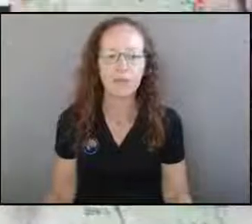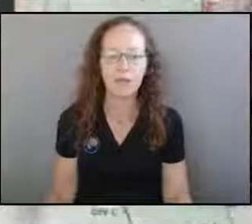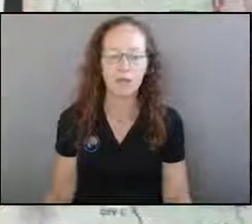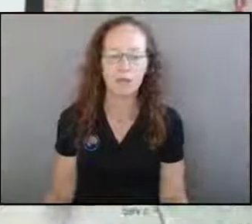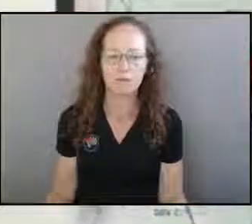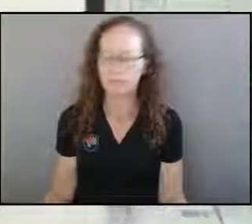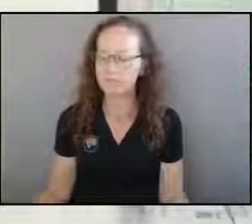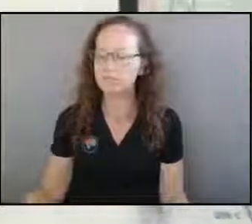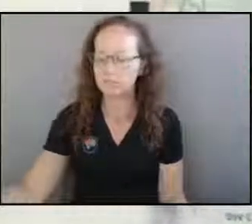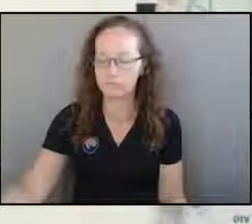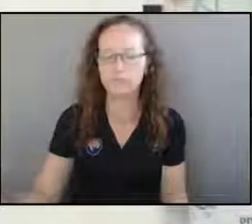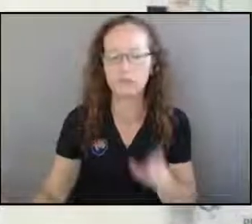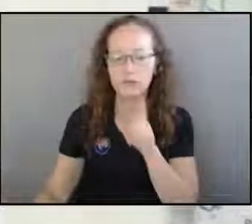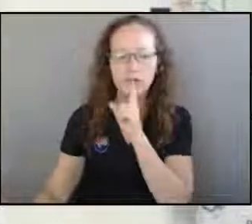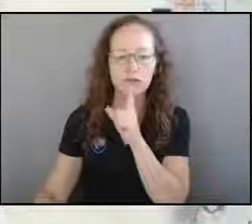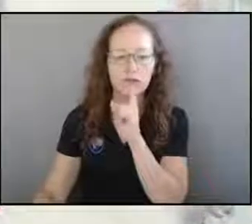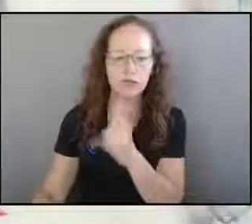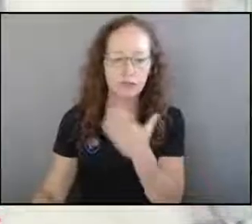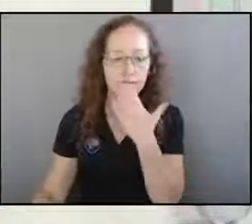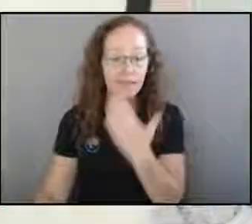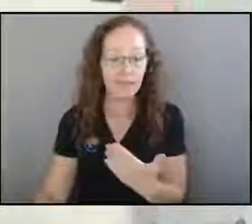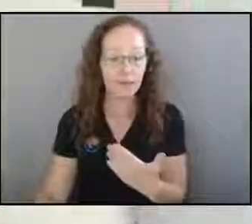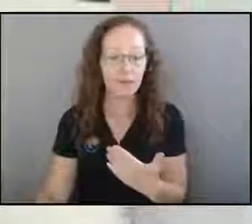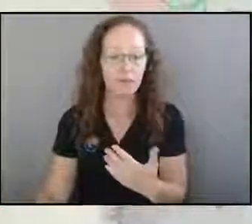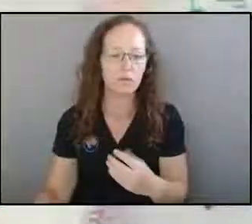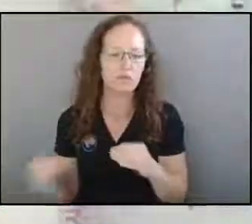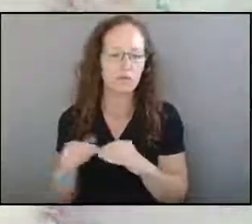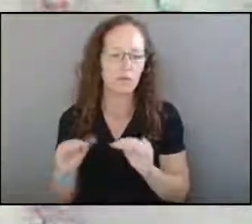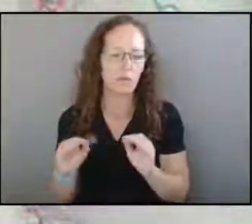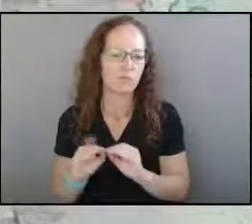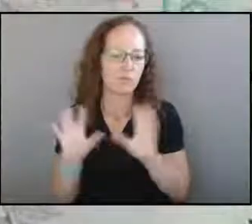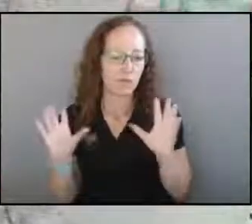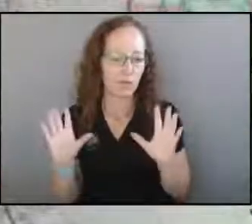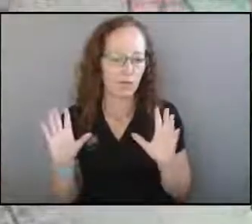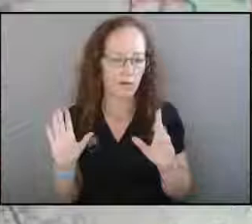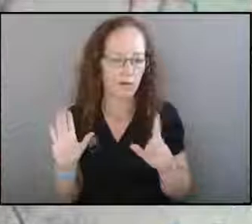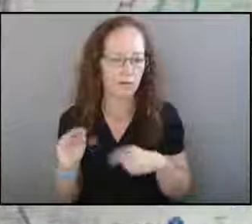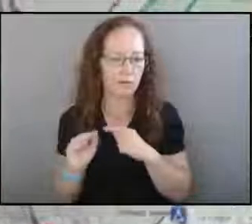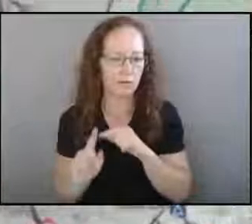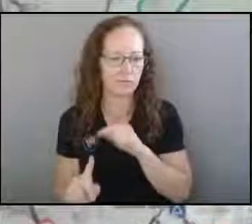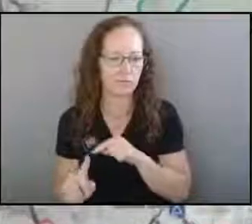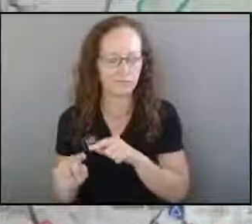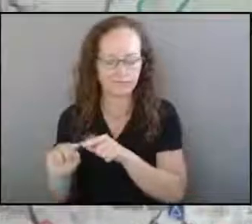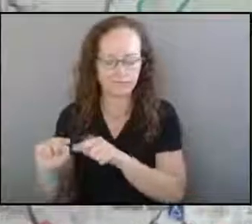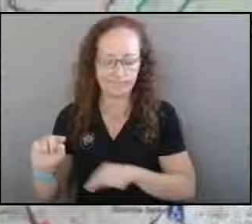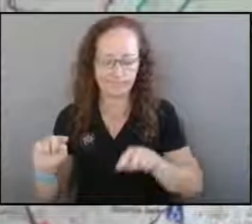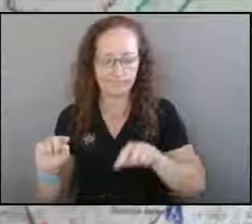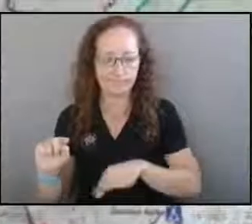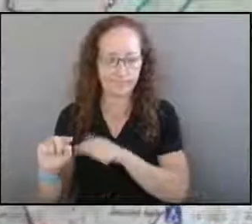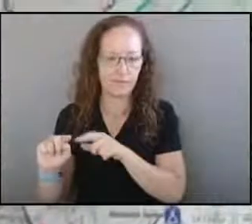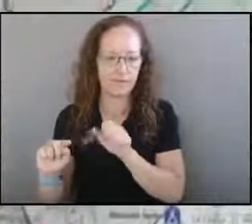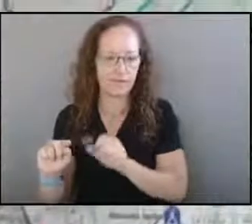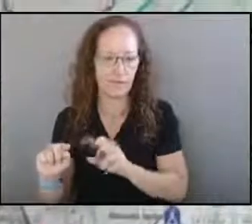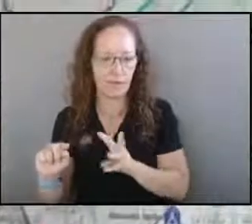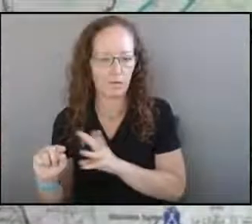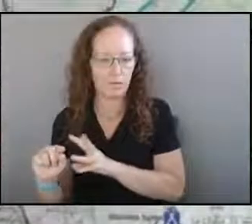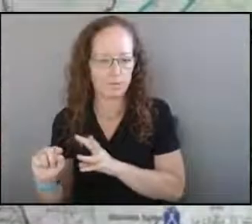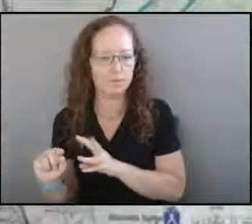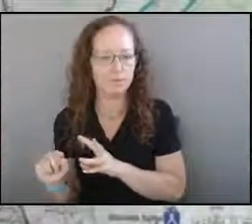Sure. Thank you. So, just some more clarity on that southwest end. So, as I